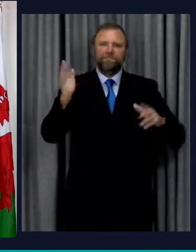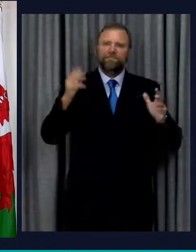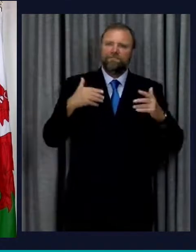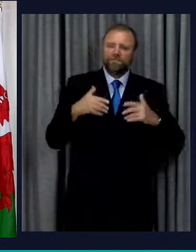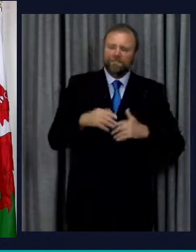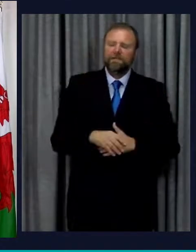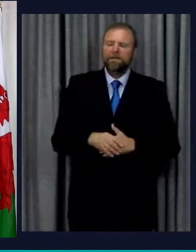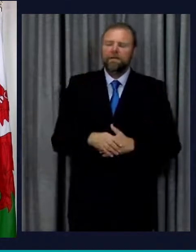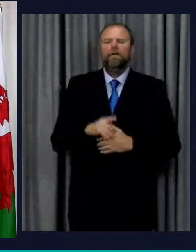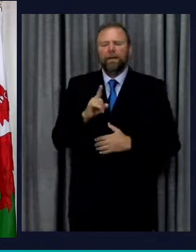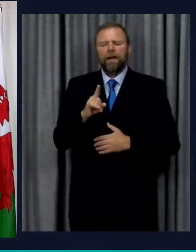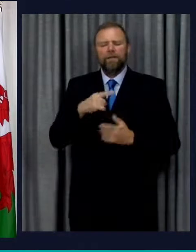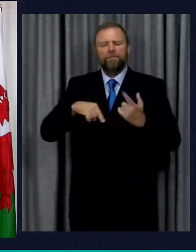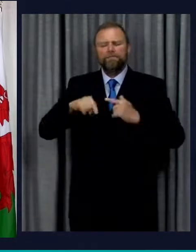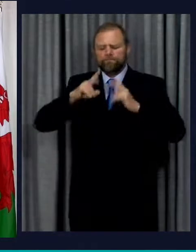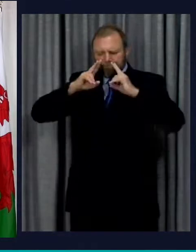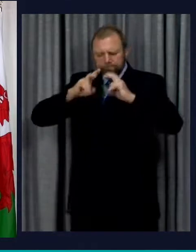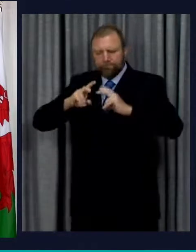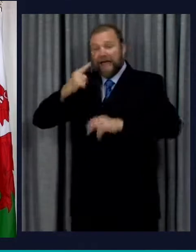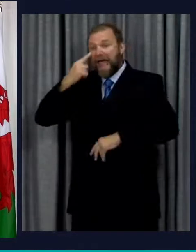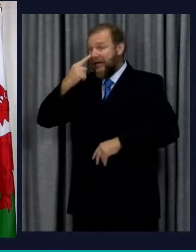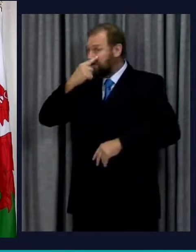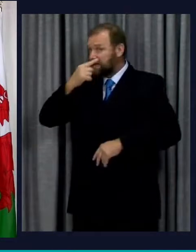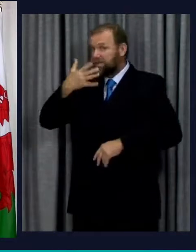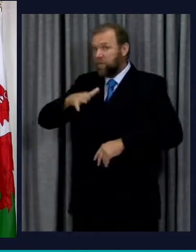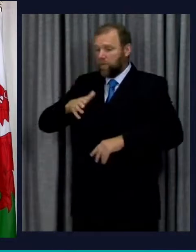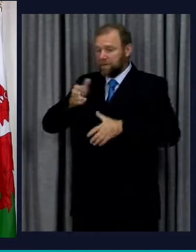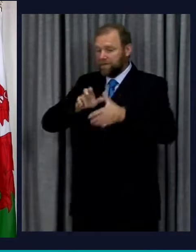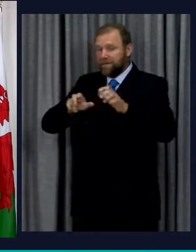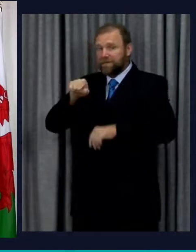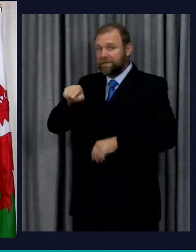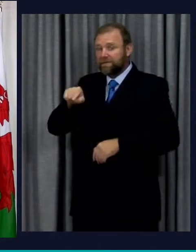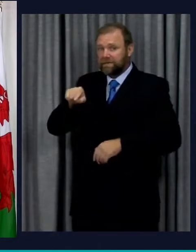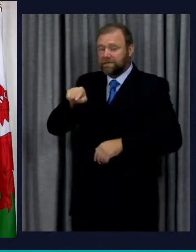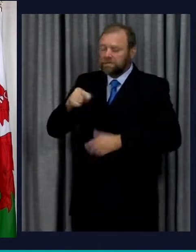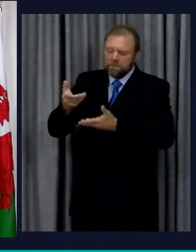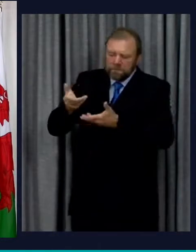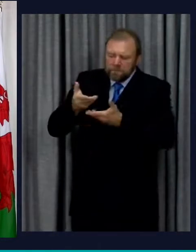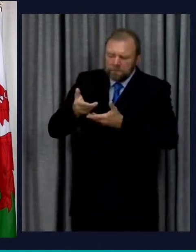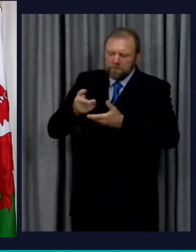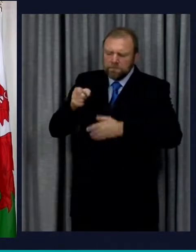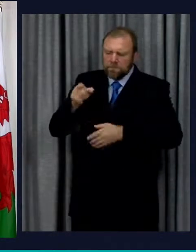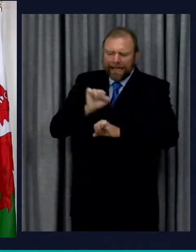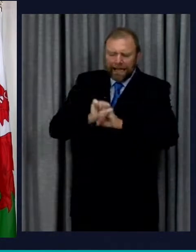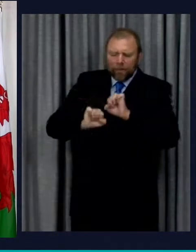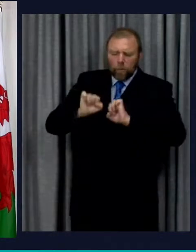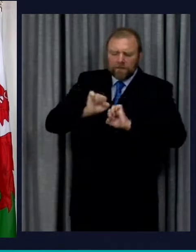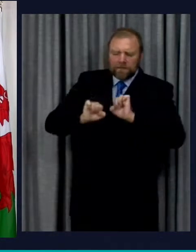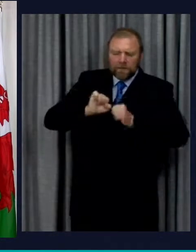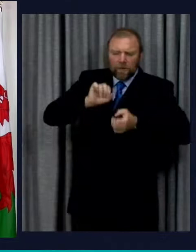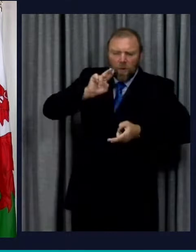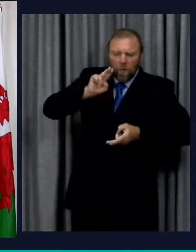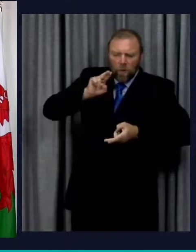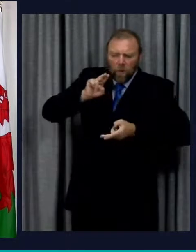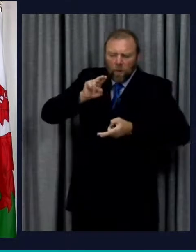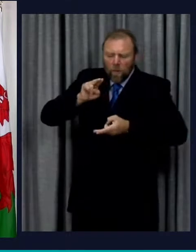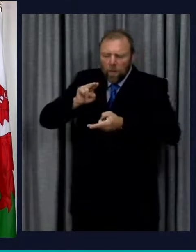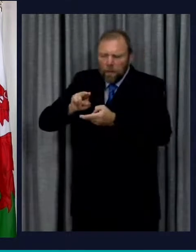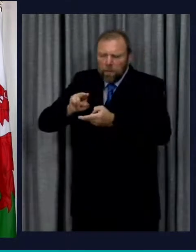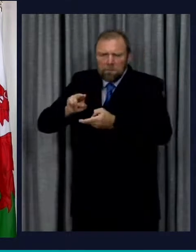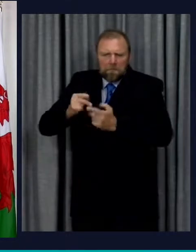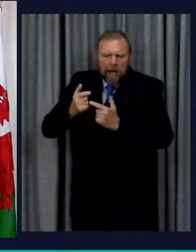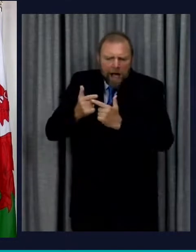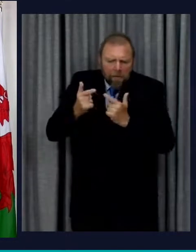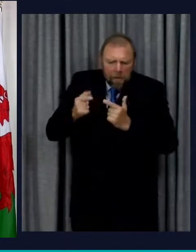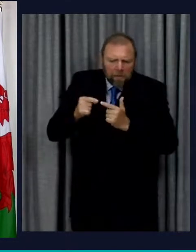evidence that our scientists are providing on whether waning immunity is a real factor, and if so, how